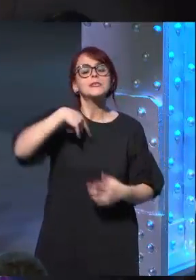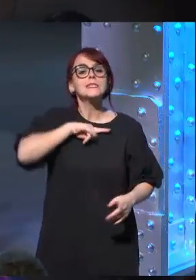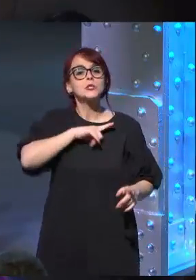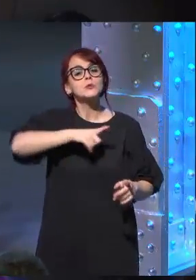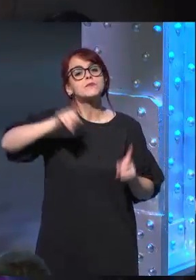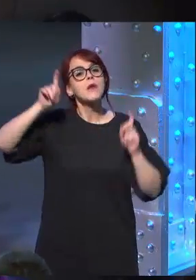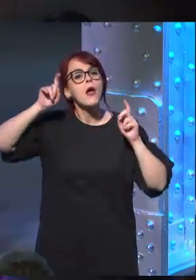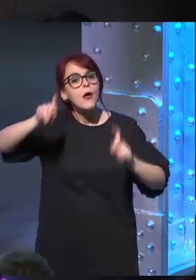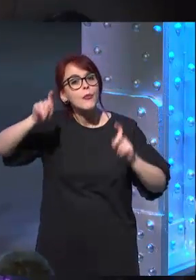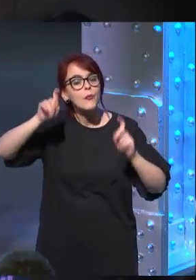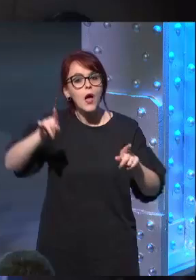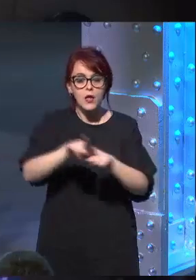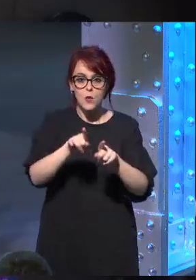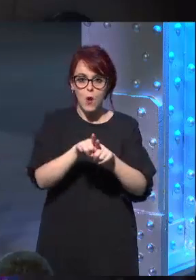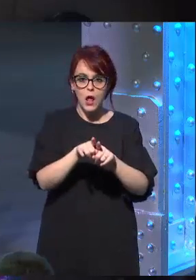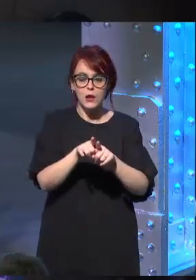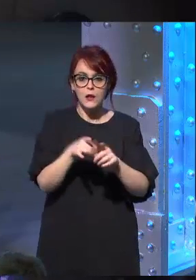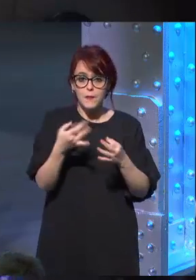convey,